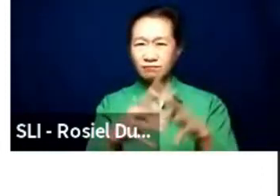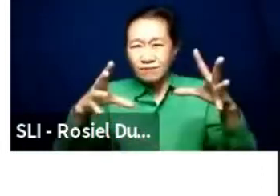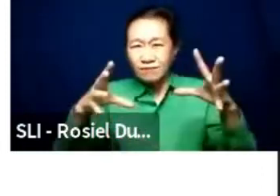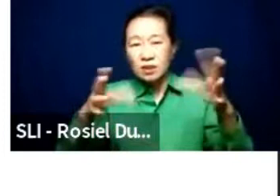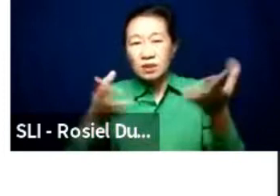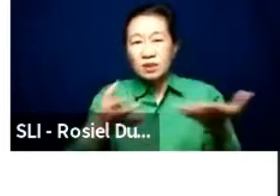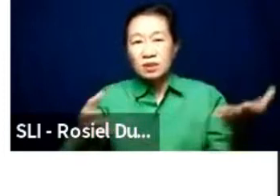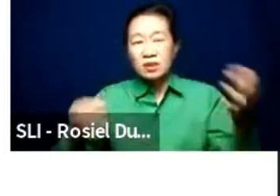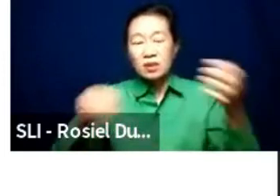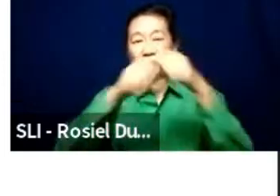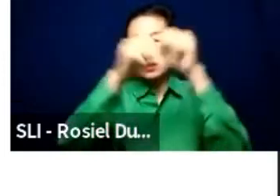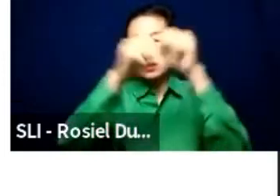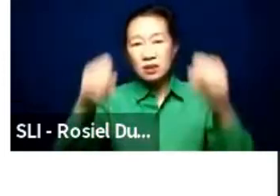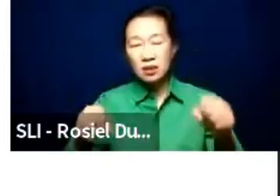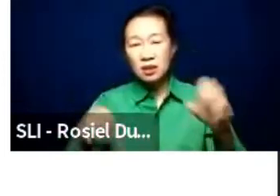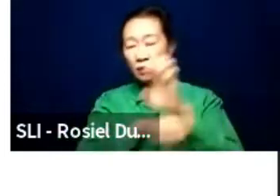sheltered employment,